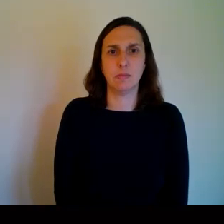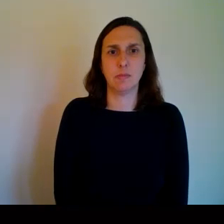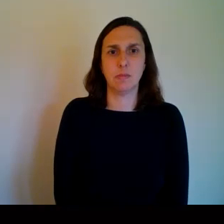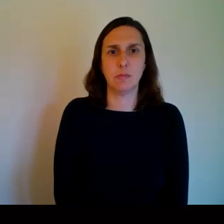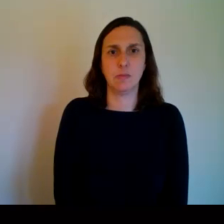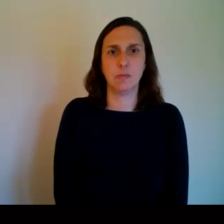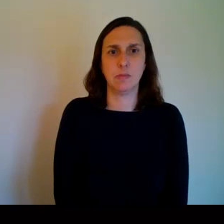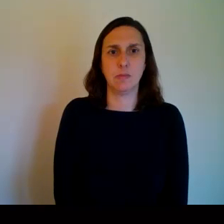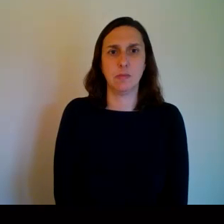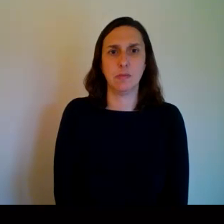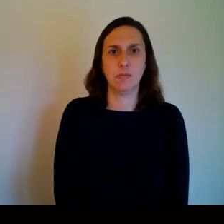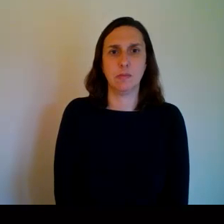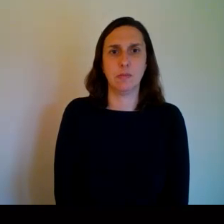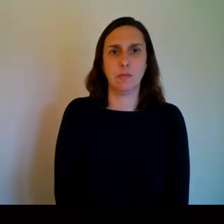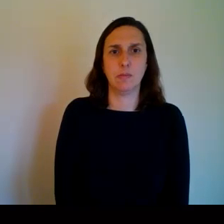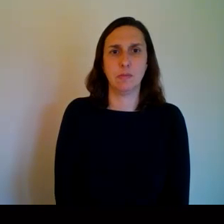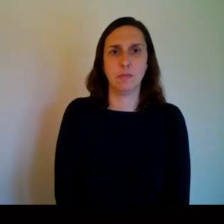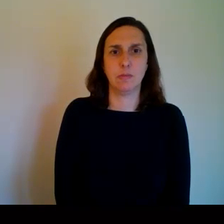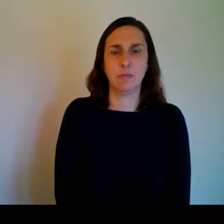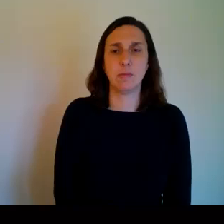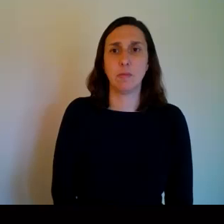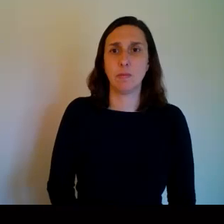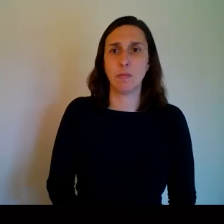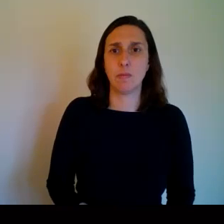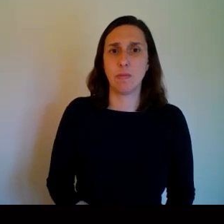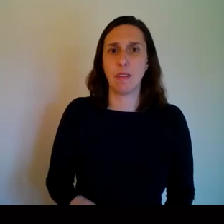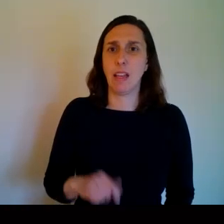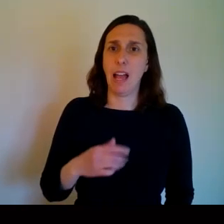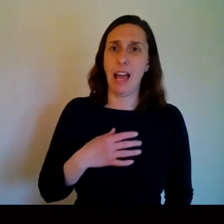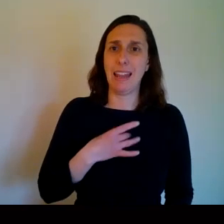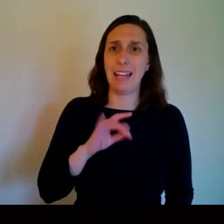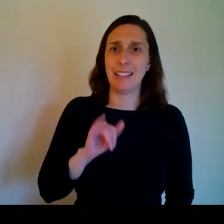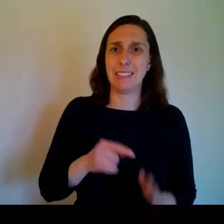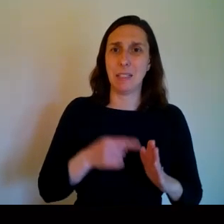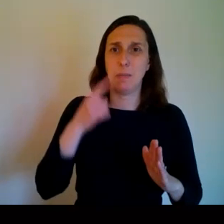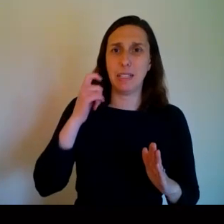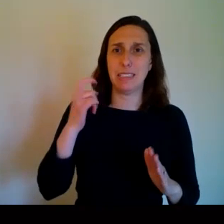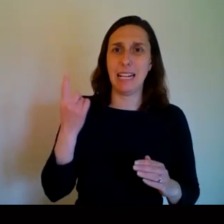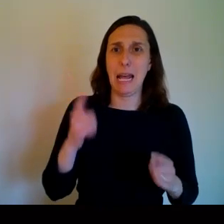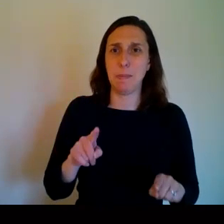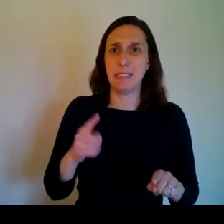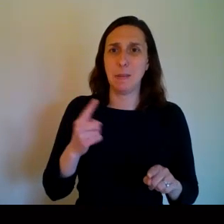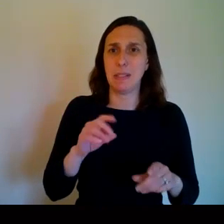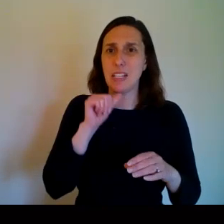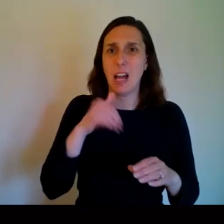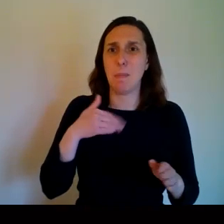in something that is not my field. And I actually like using things that are not my field because otherwise you would just hear